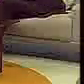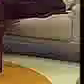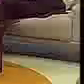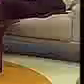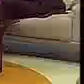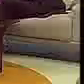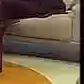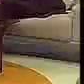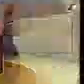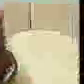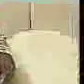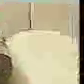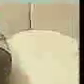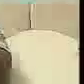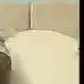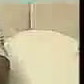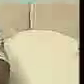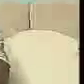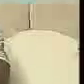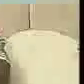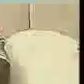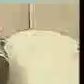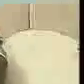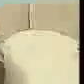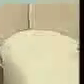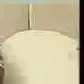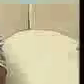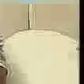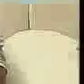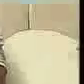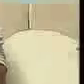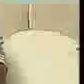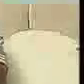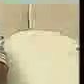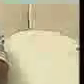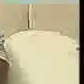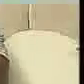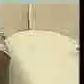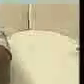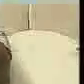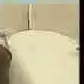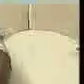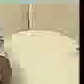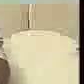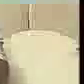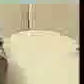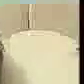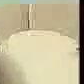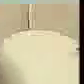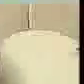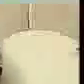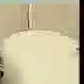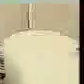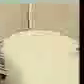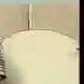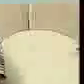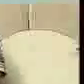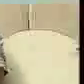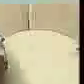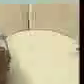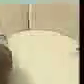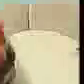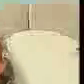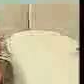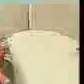information and highlighting the companies that are actually already working on these and and seeing what are they doing differently that other companies can adopt